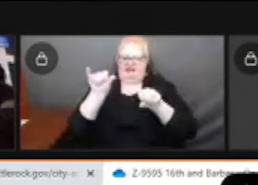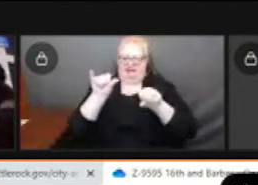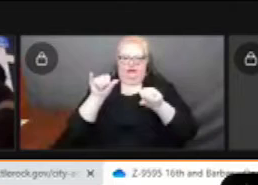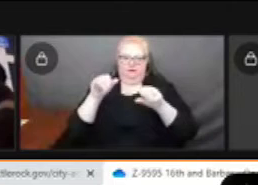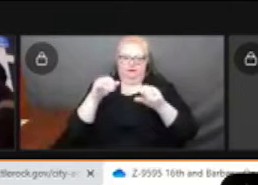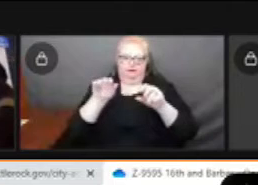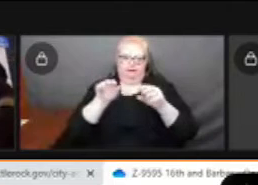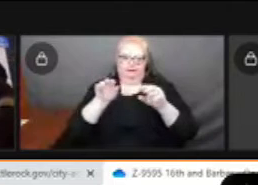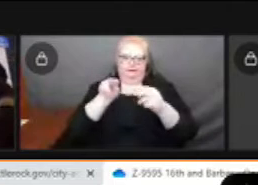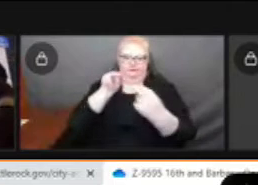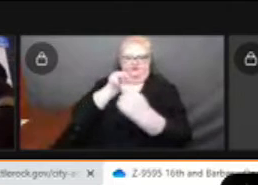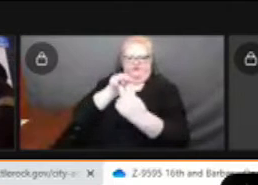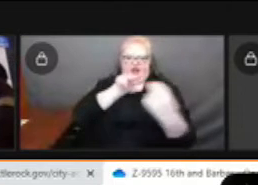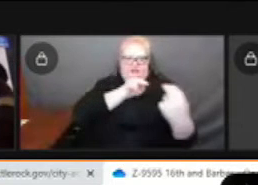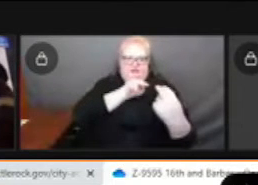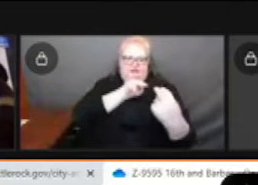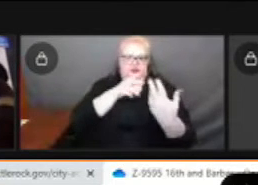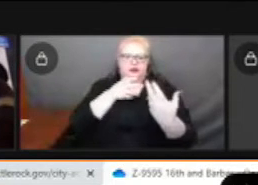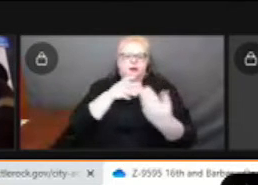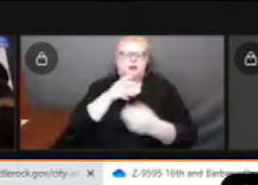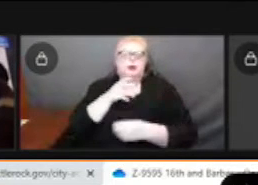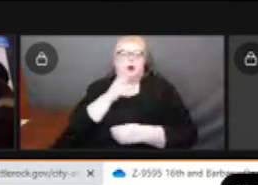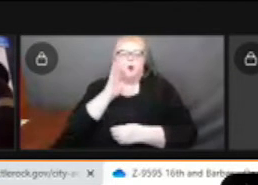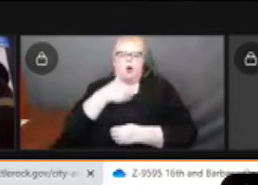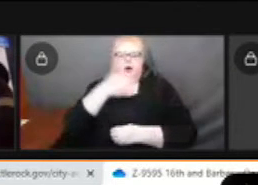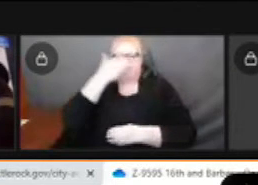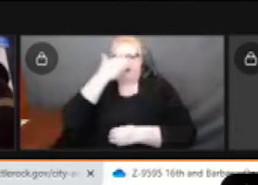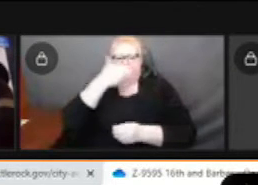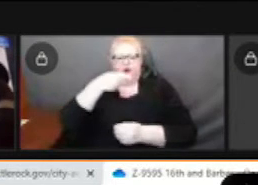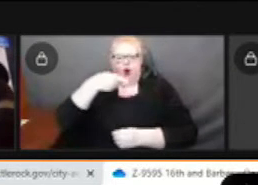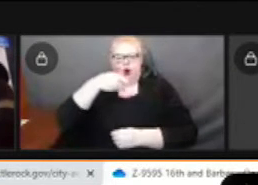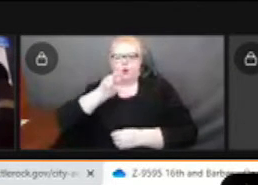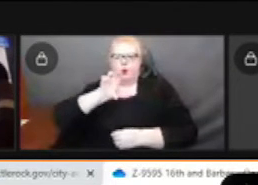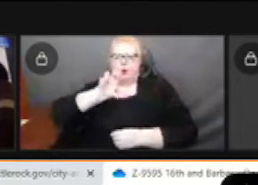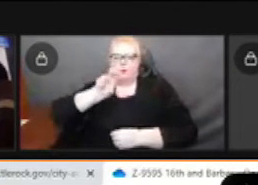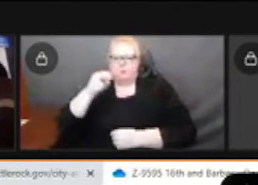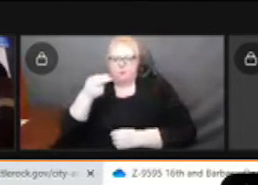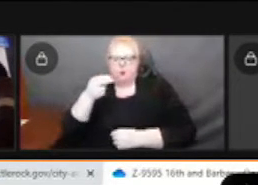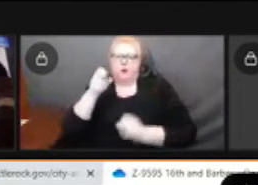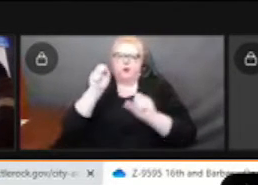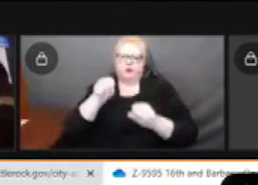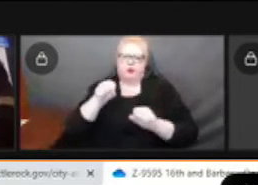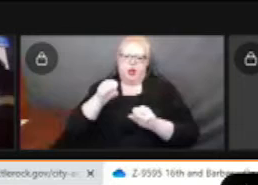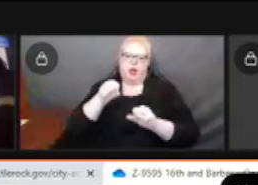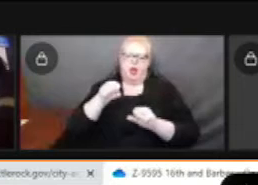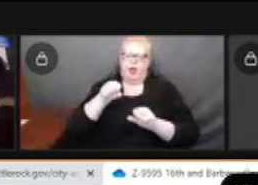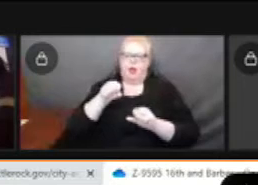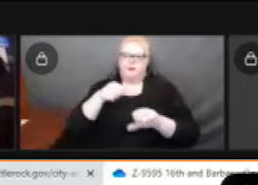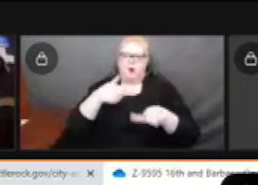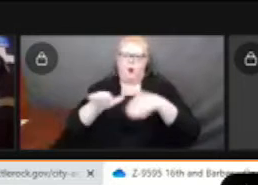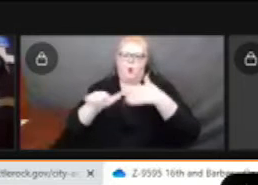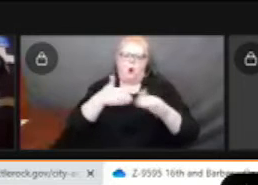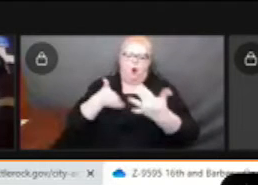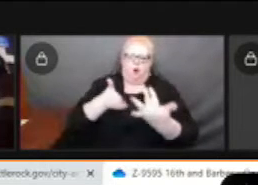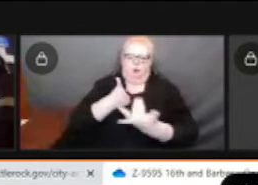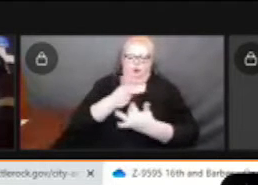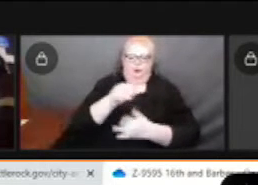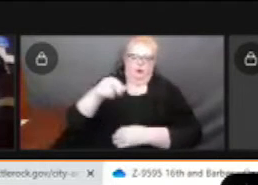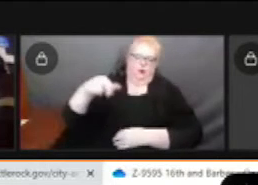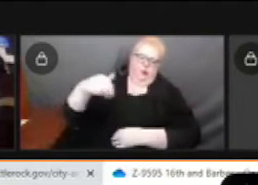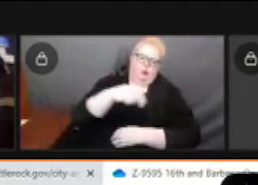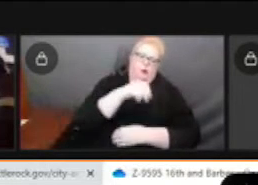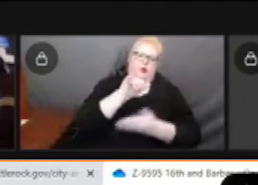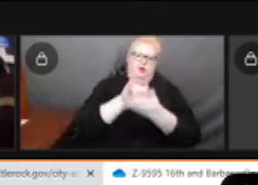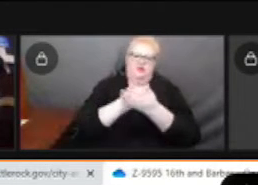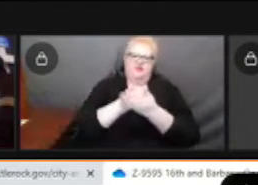boxes. They'll have front porches on them, and you'll be able to kind of walk through that space and have this